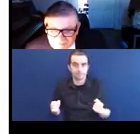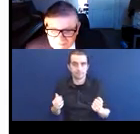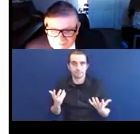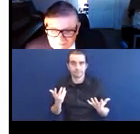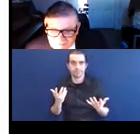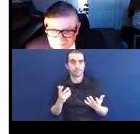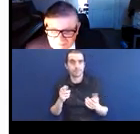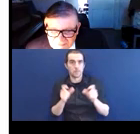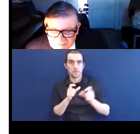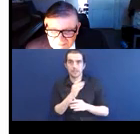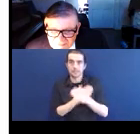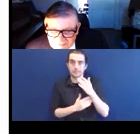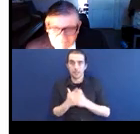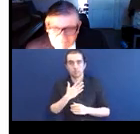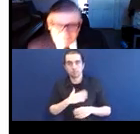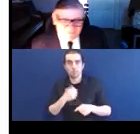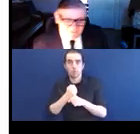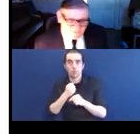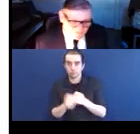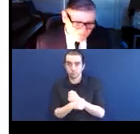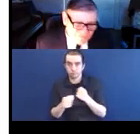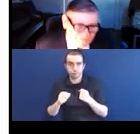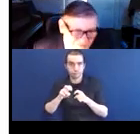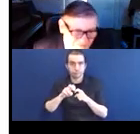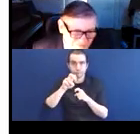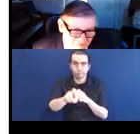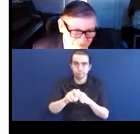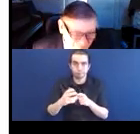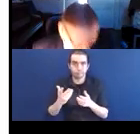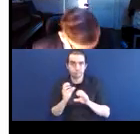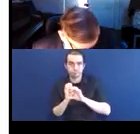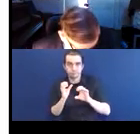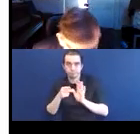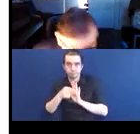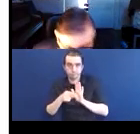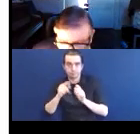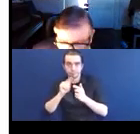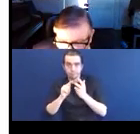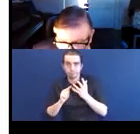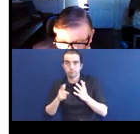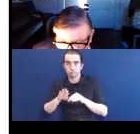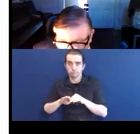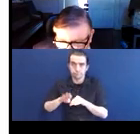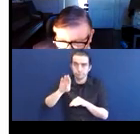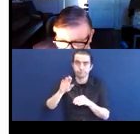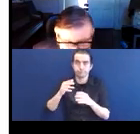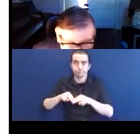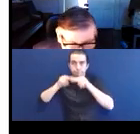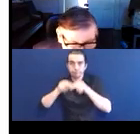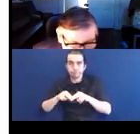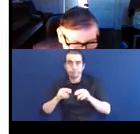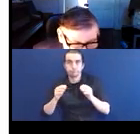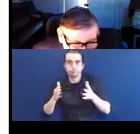with disabilities not accessing quality education, also affecting the outcome in terms of accessing work, in the open labor